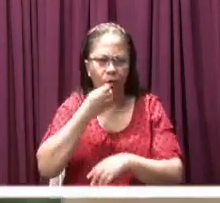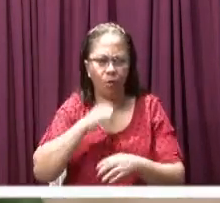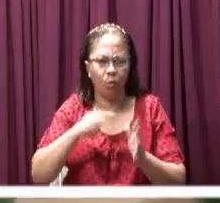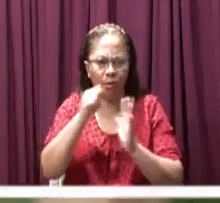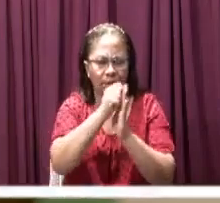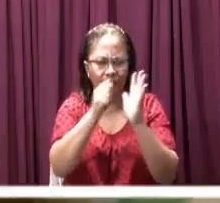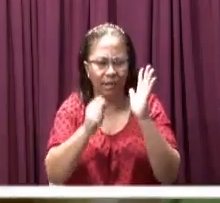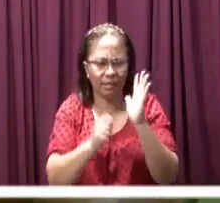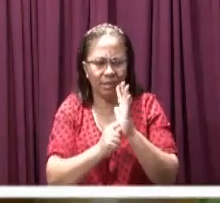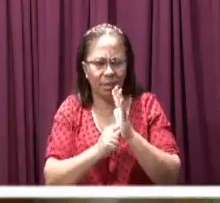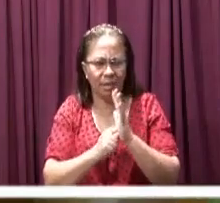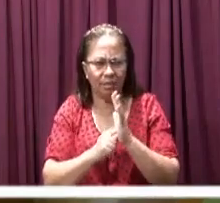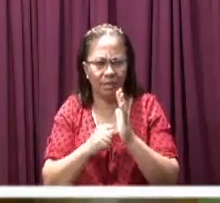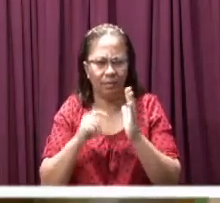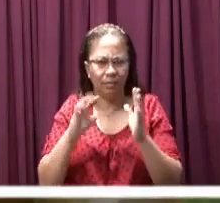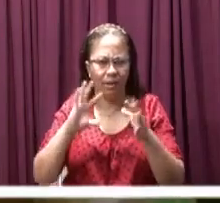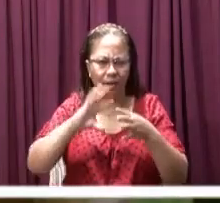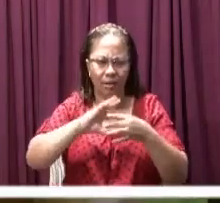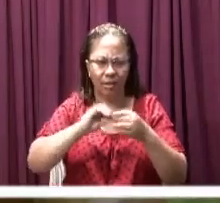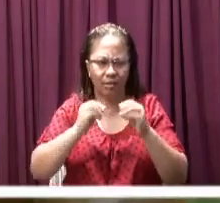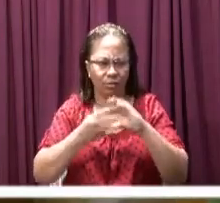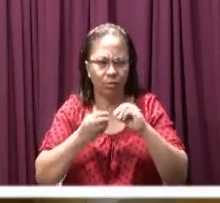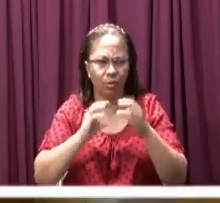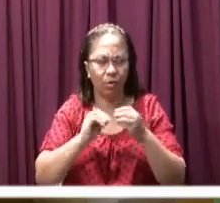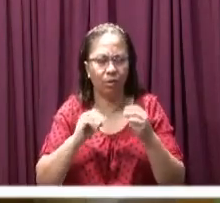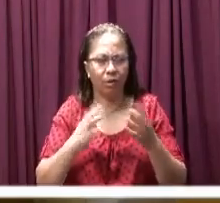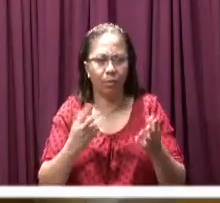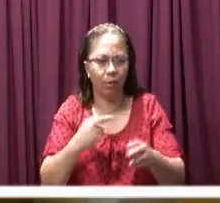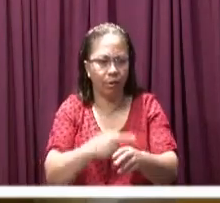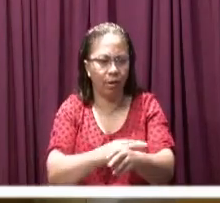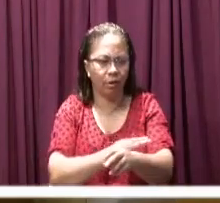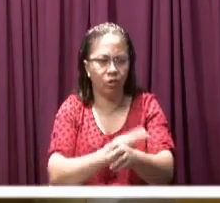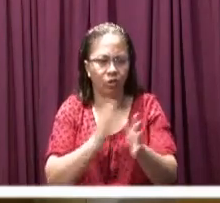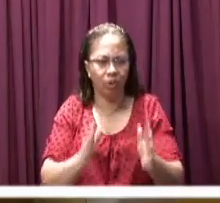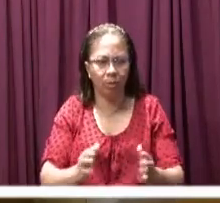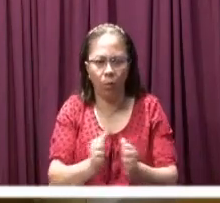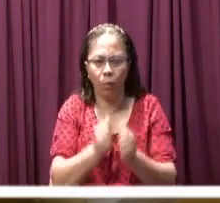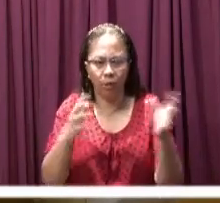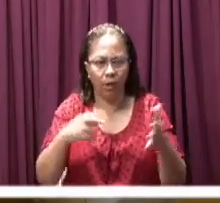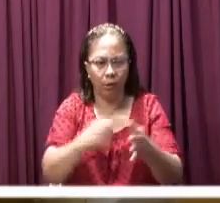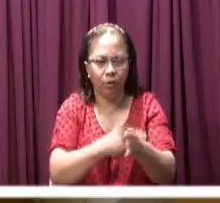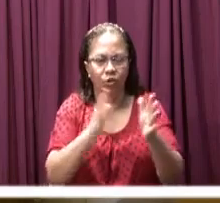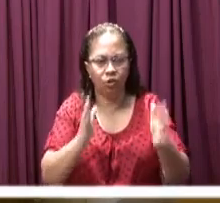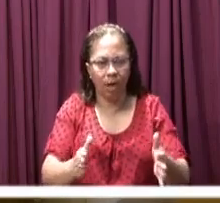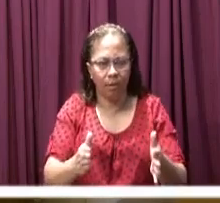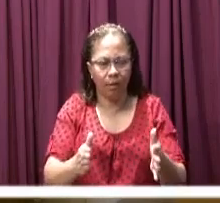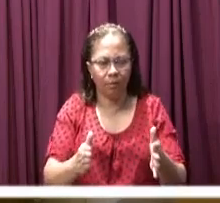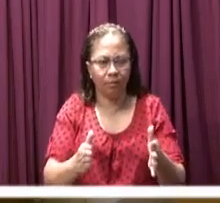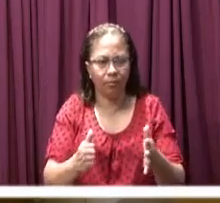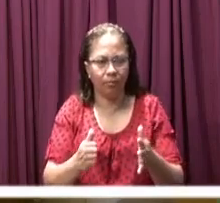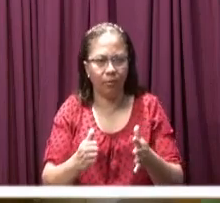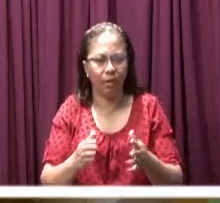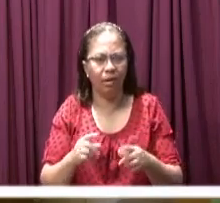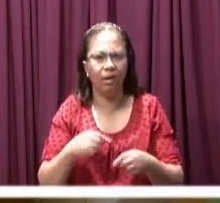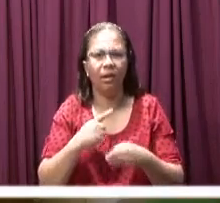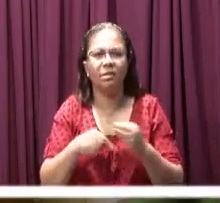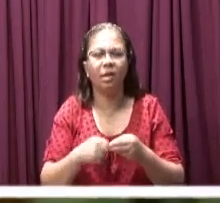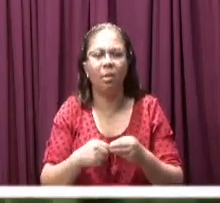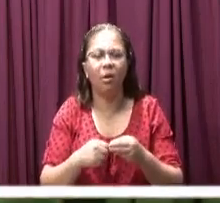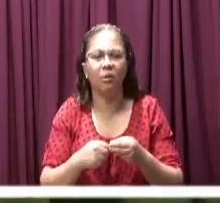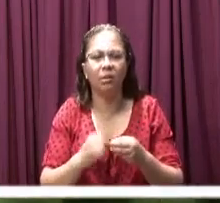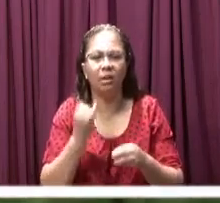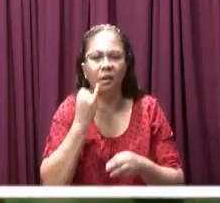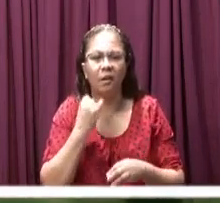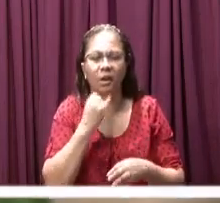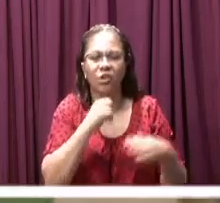of sheep and shepherd is about the leaders of Israel, and it's about the kind of care that the leaders